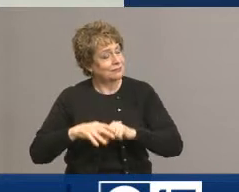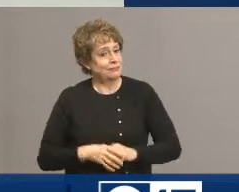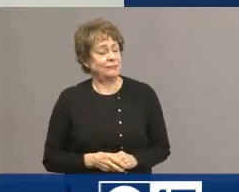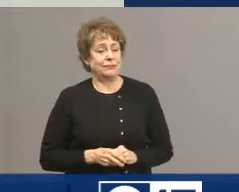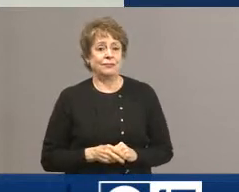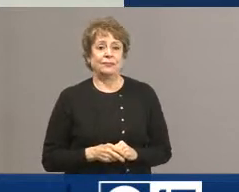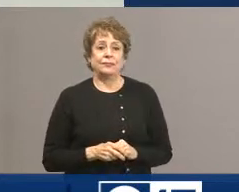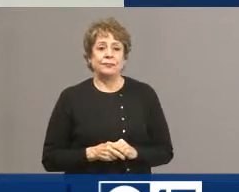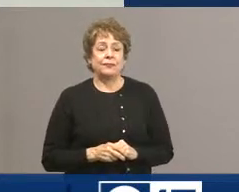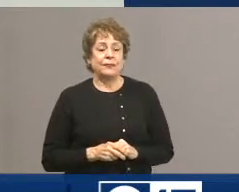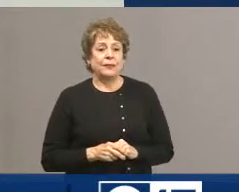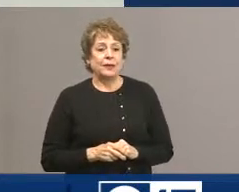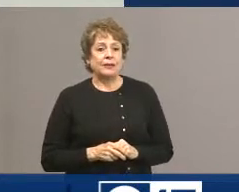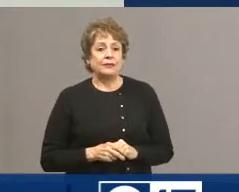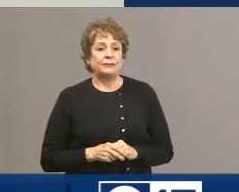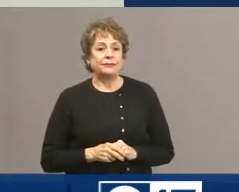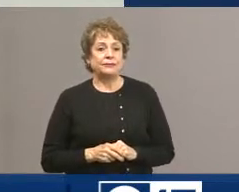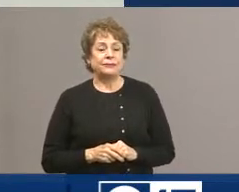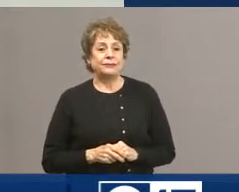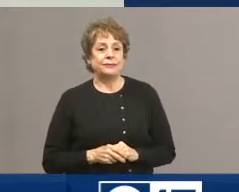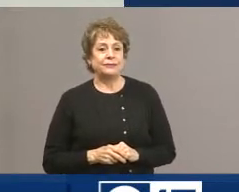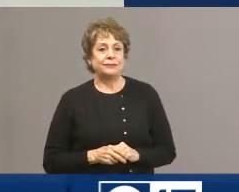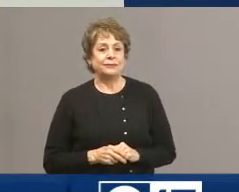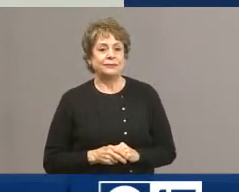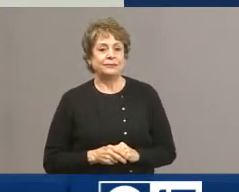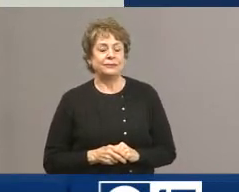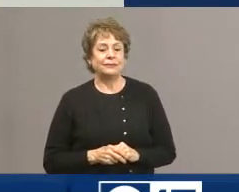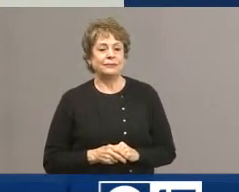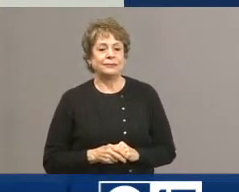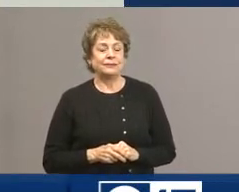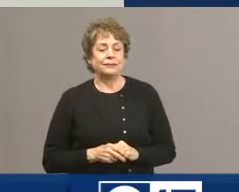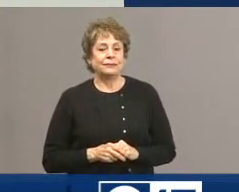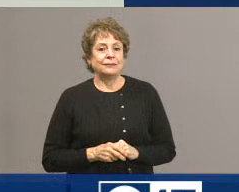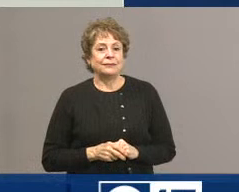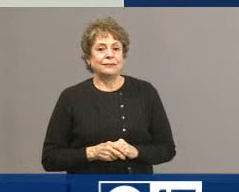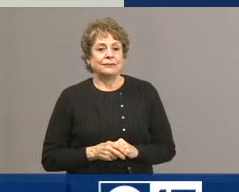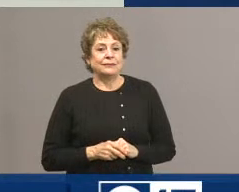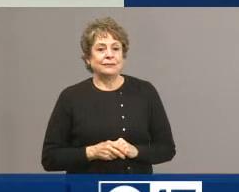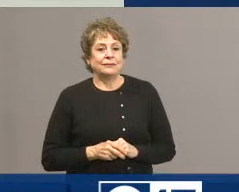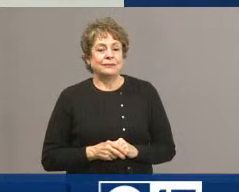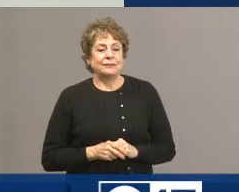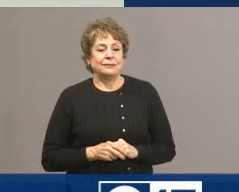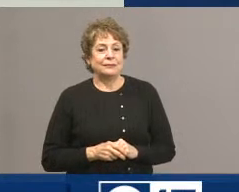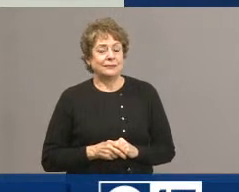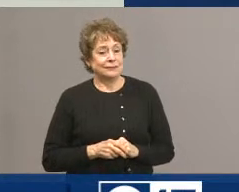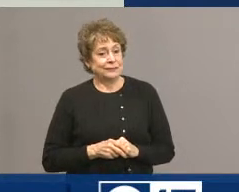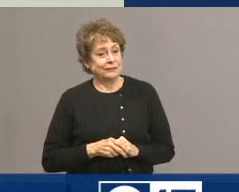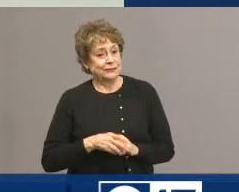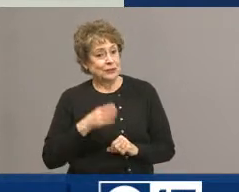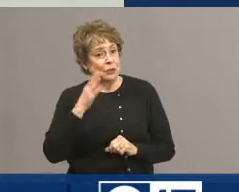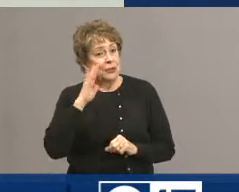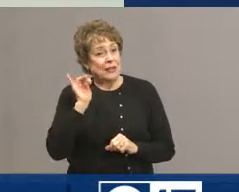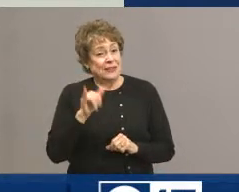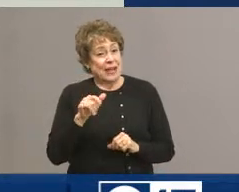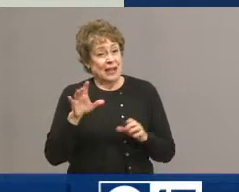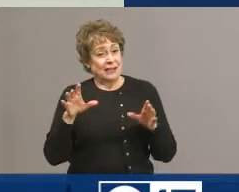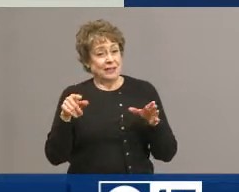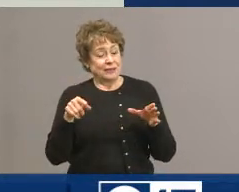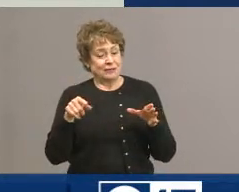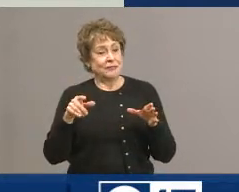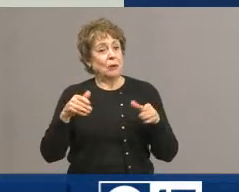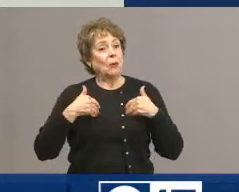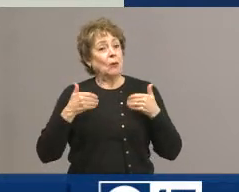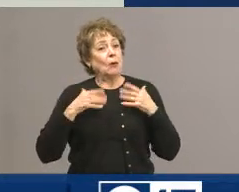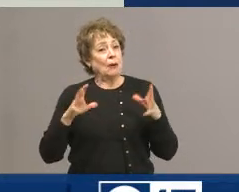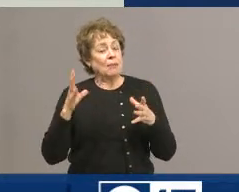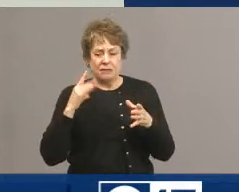know statistically that these folks were not in harm's way from what we saw in terms